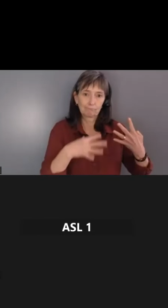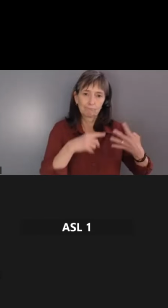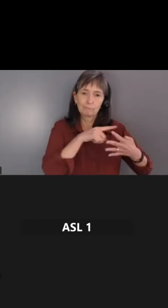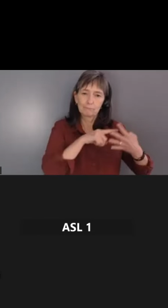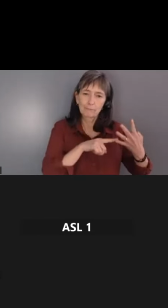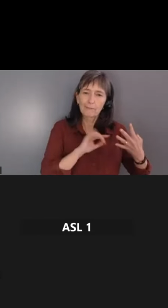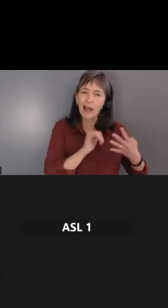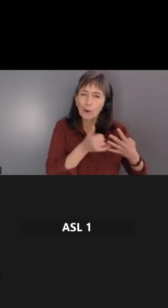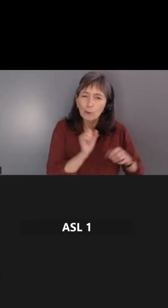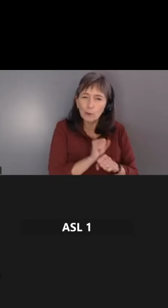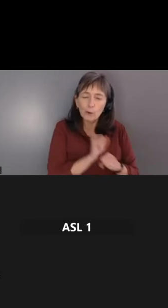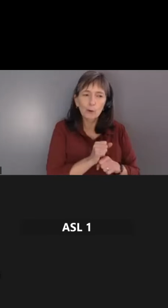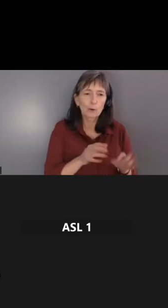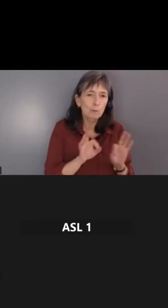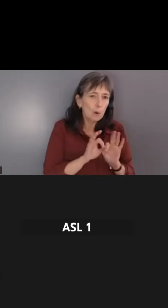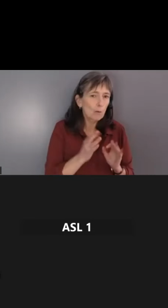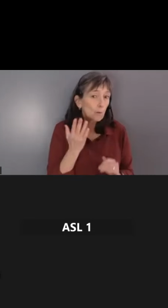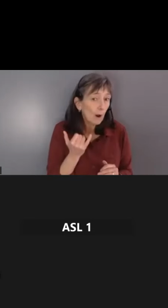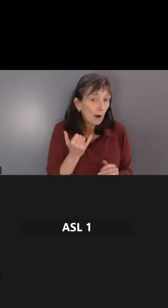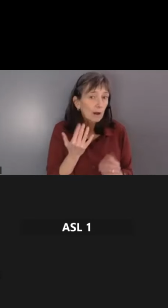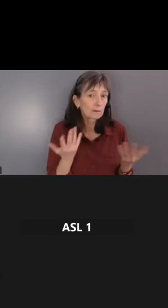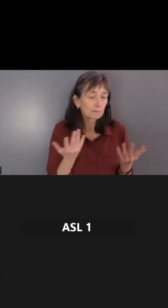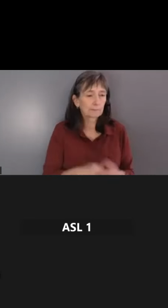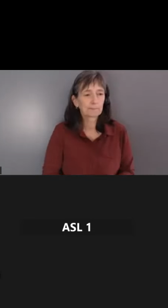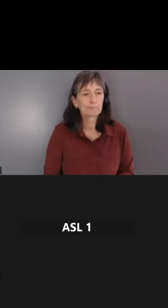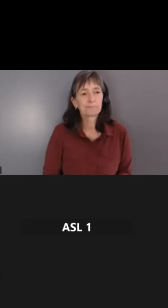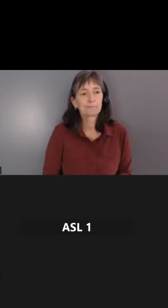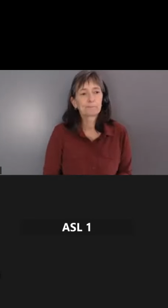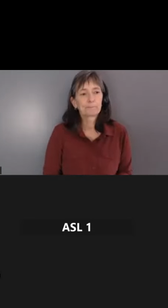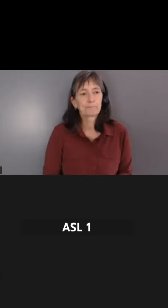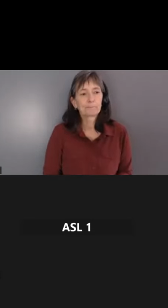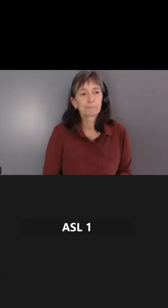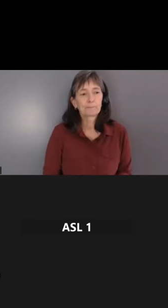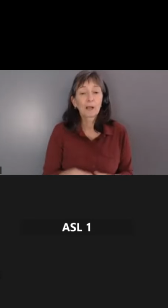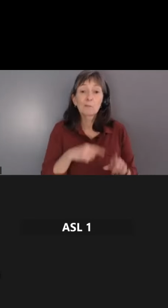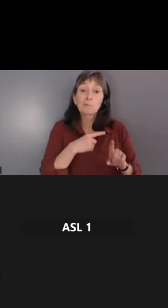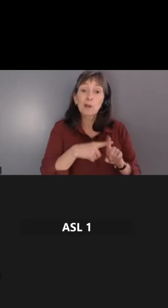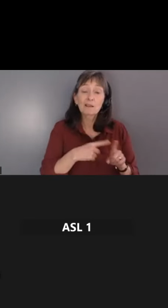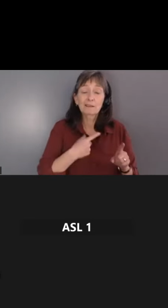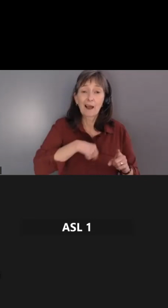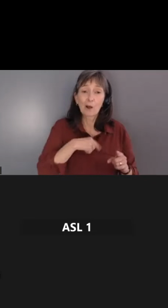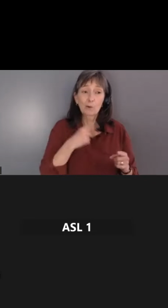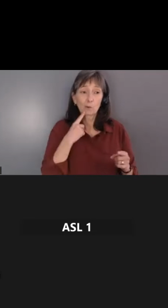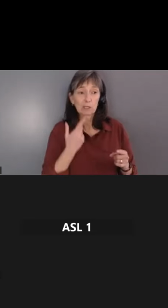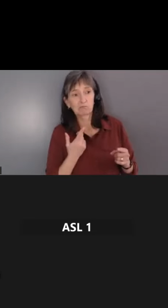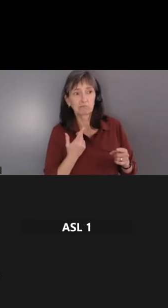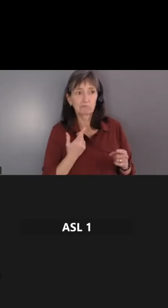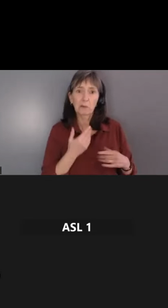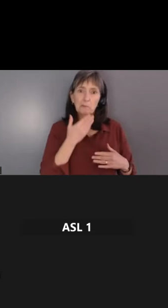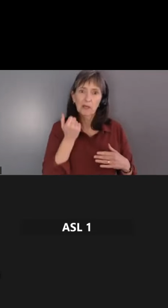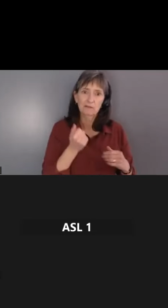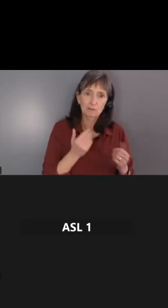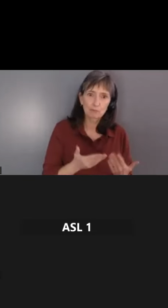critical role in enabling aging in the right place, and some of the best practices and opportunities related to each of them that can help better support